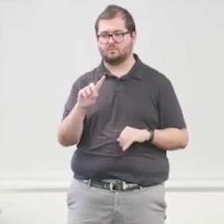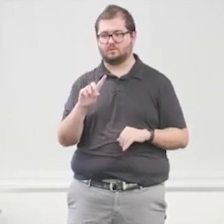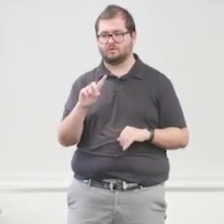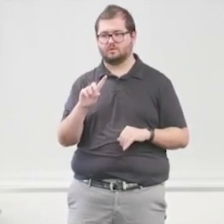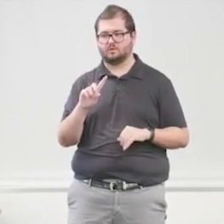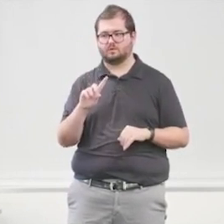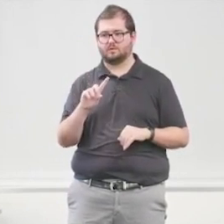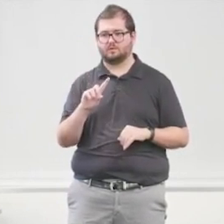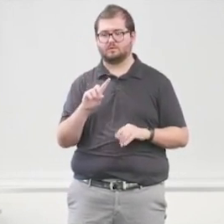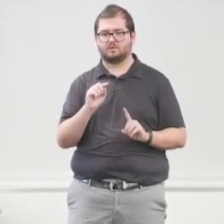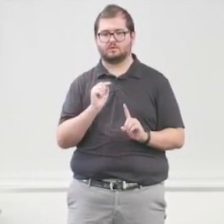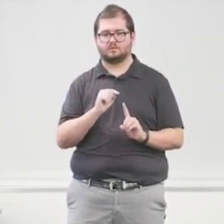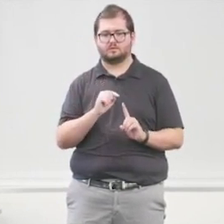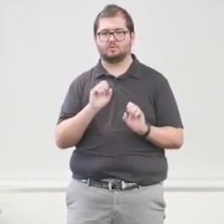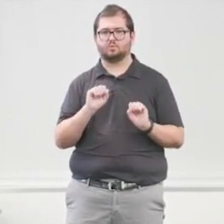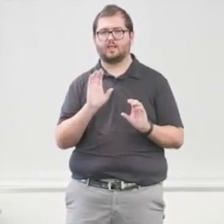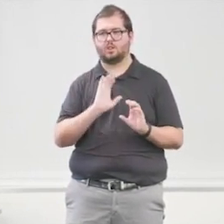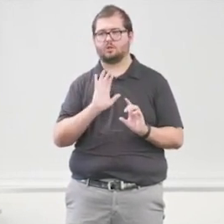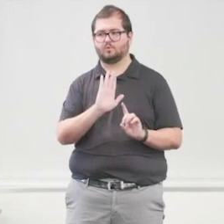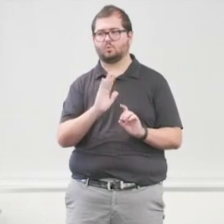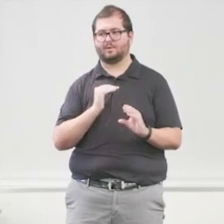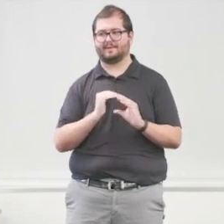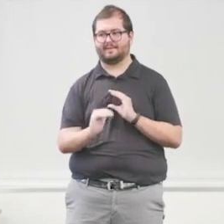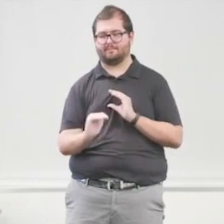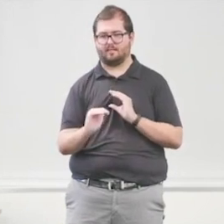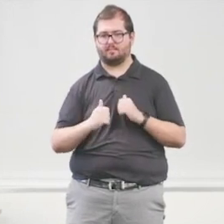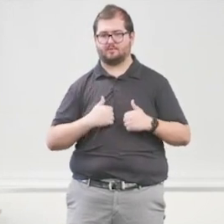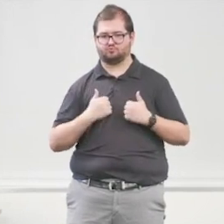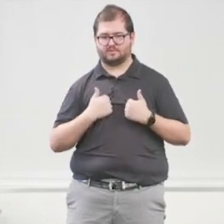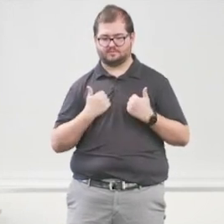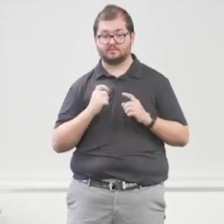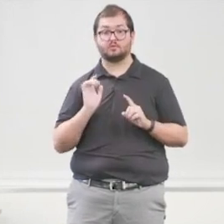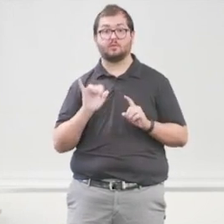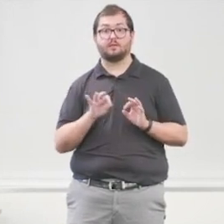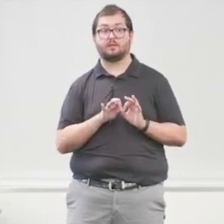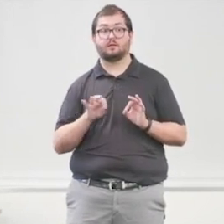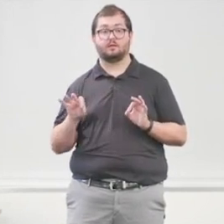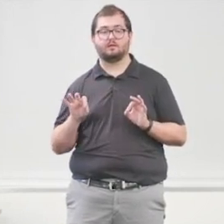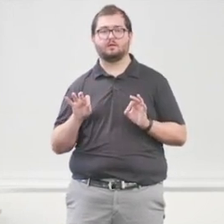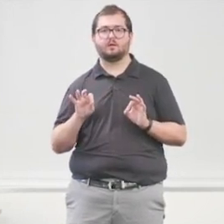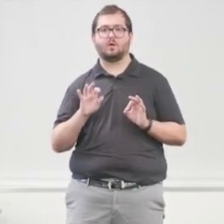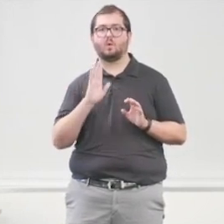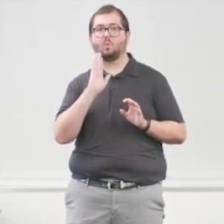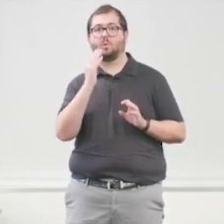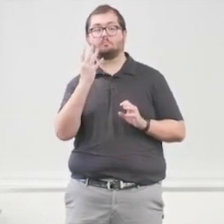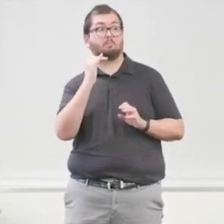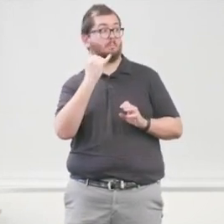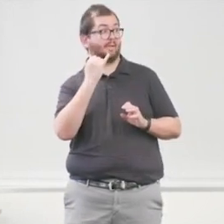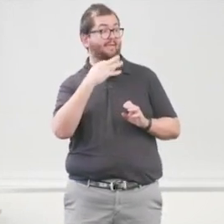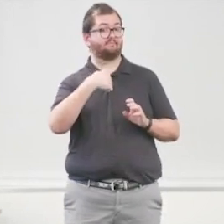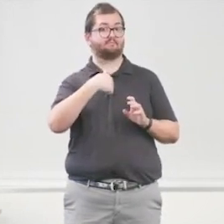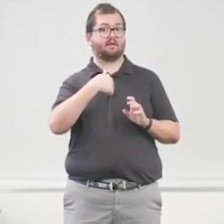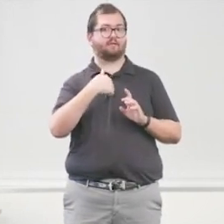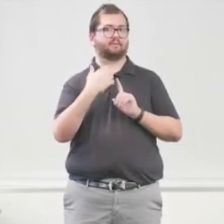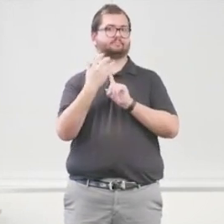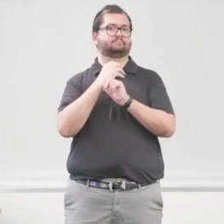HaveIBeenPwned.com. Yep. It's where you can look up your email address and it'll tell you whether or not you were impacted by various breaches.